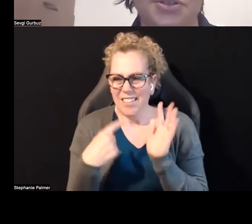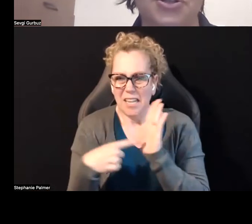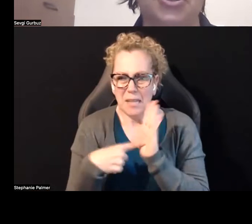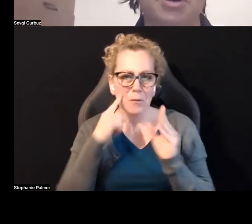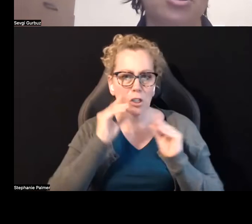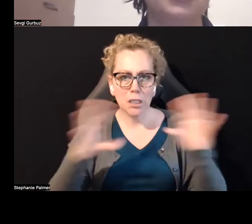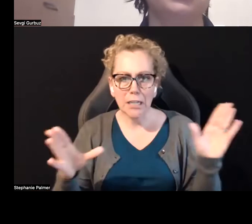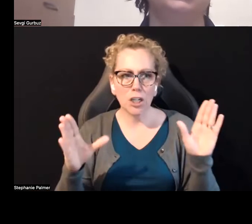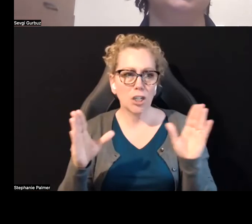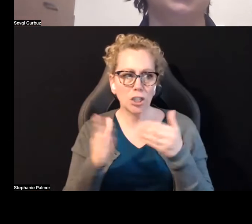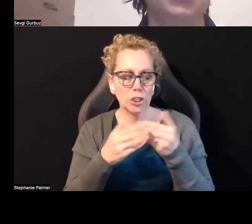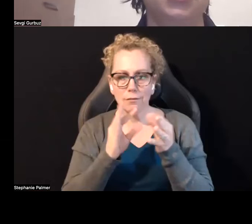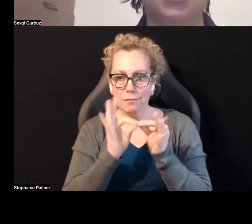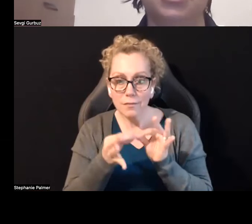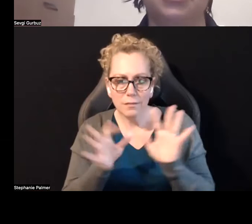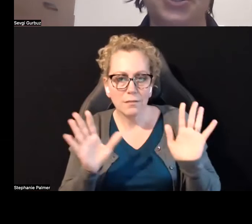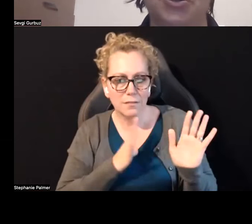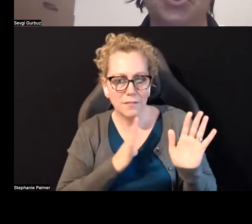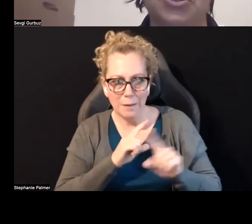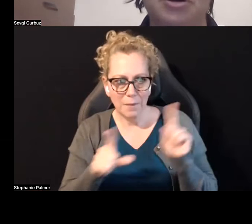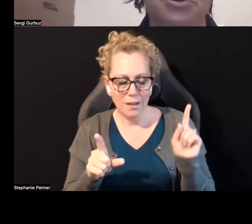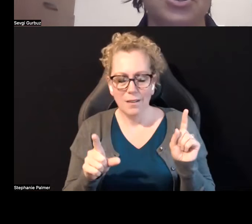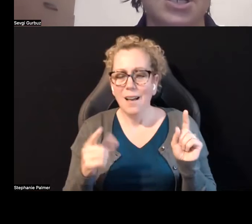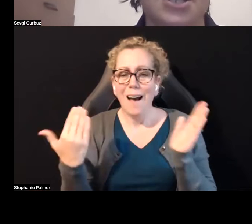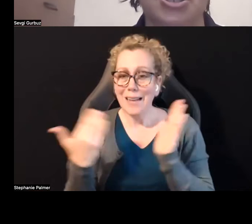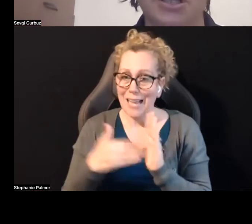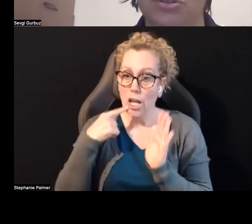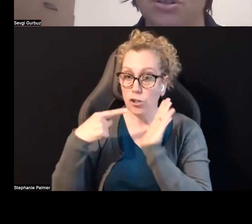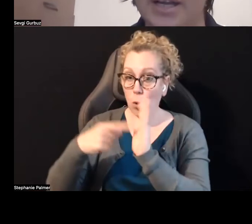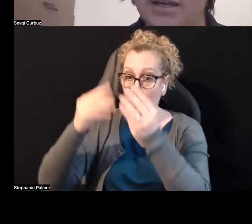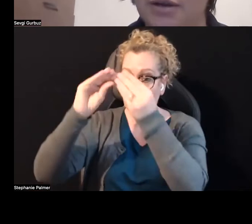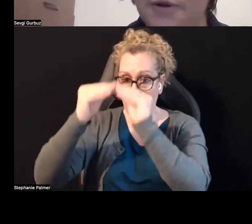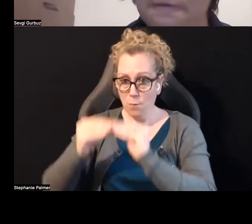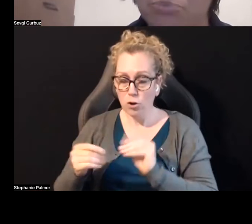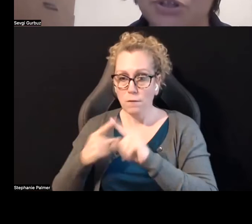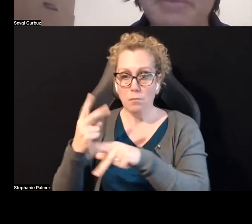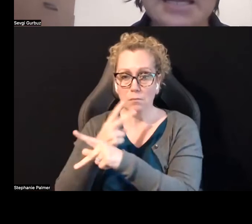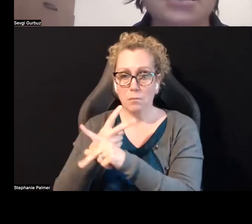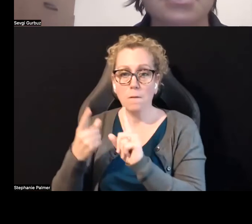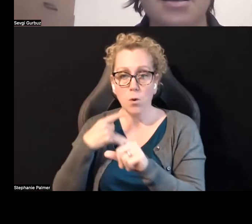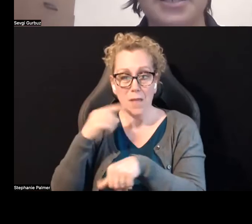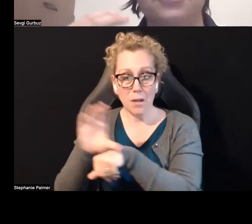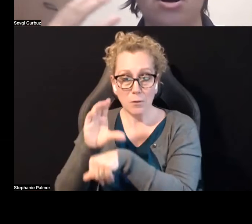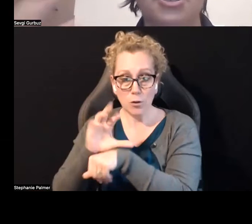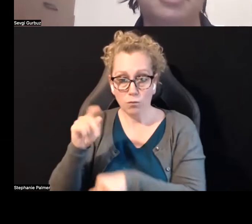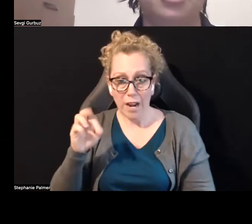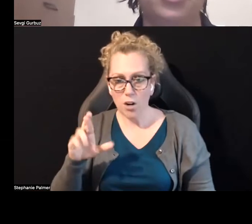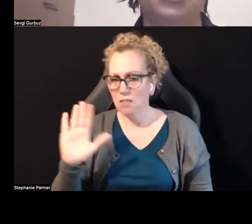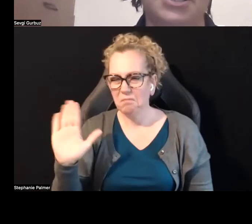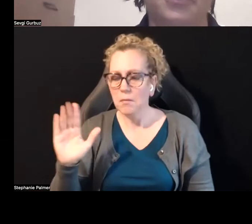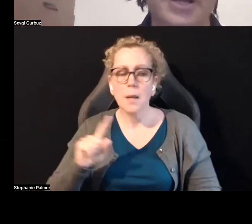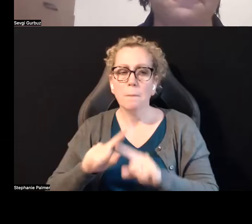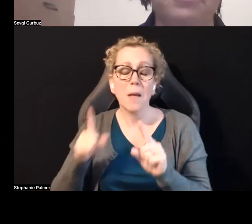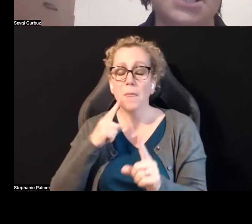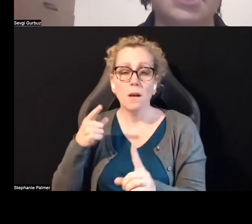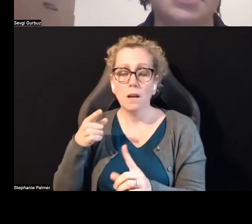here. So I'm not going to really show you what those numbers necessarily look like. But the main kind of concept I want you